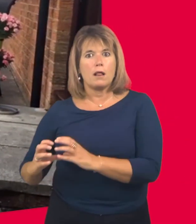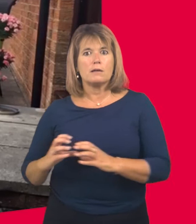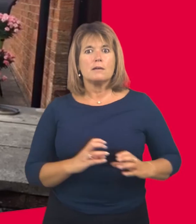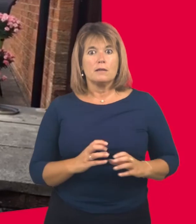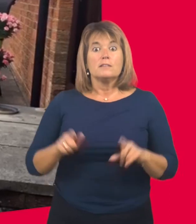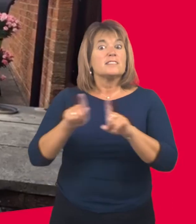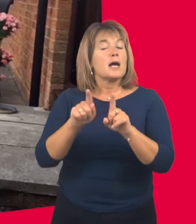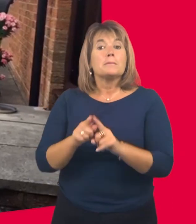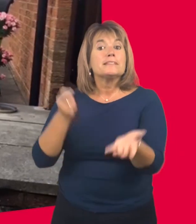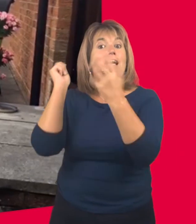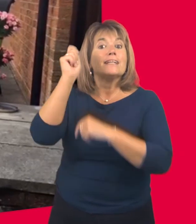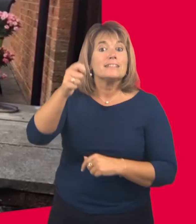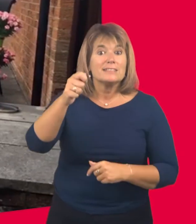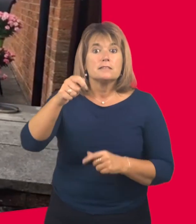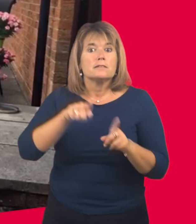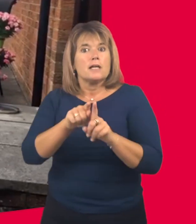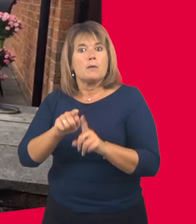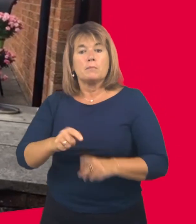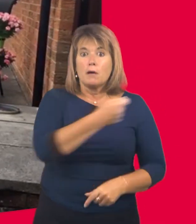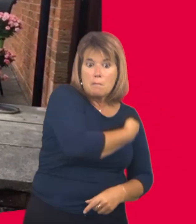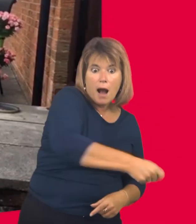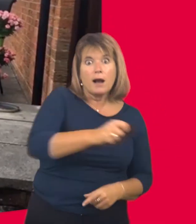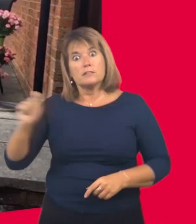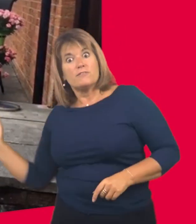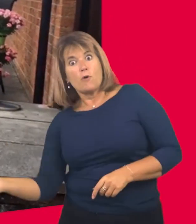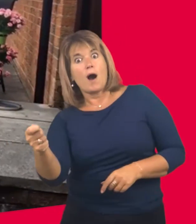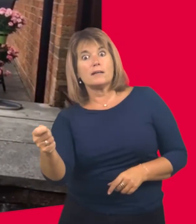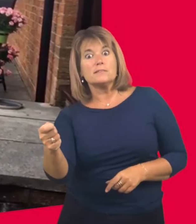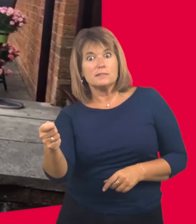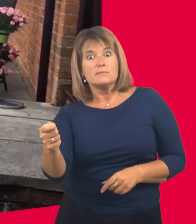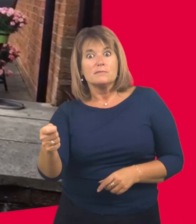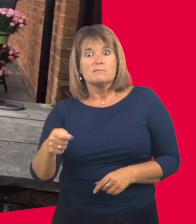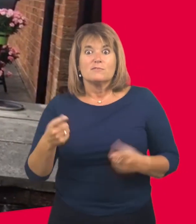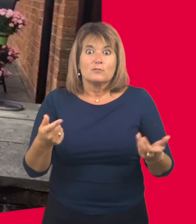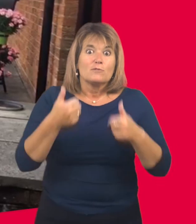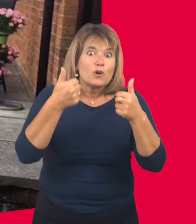like in tennis terms, that'll be a backhand and forehand. It's also good for